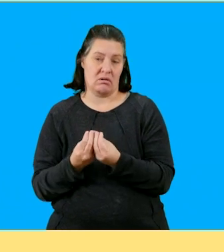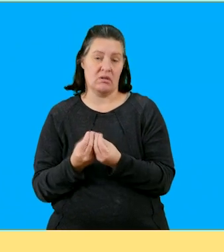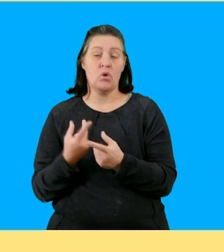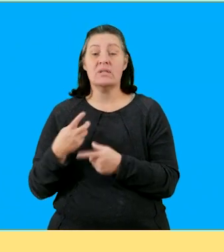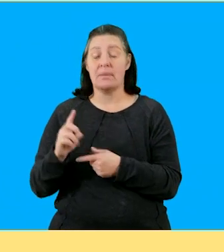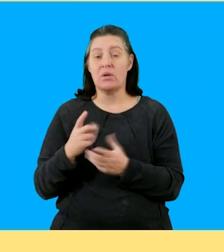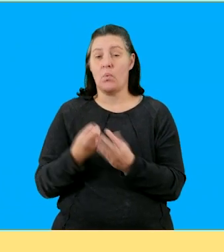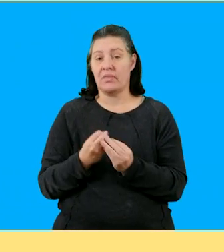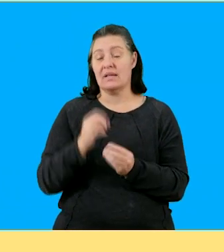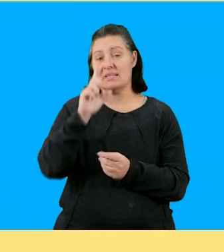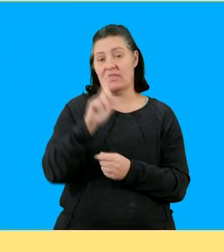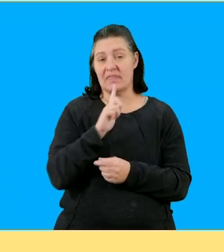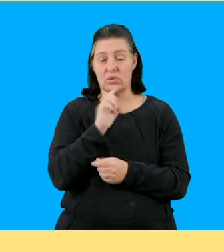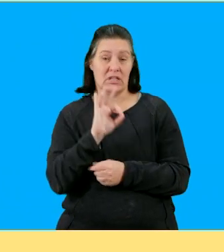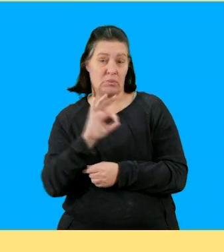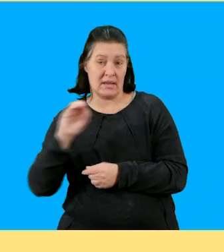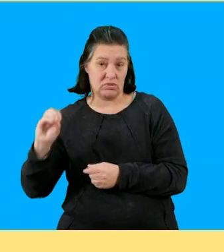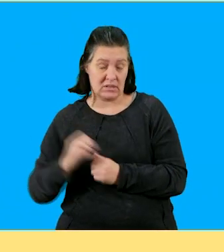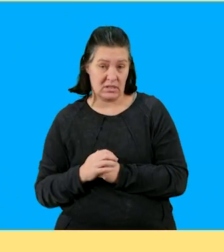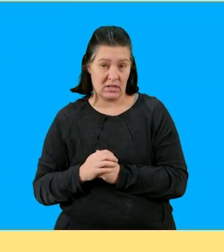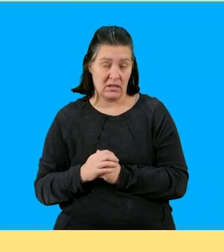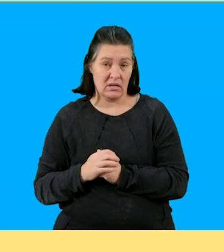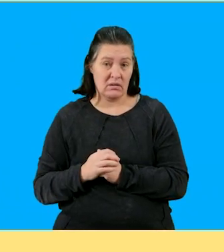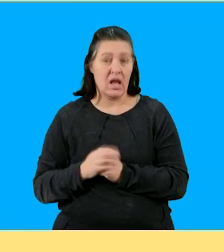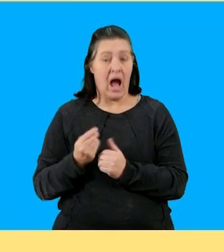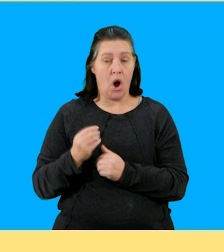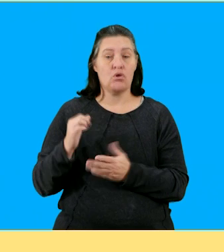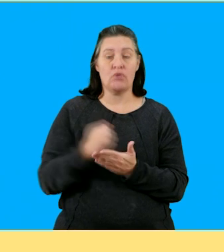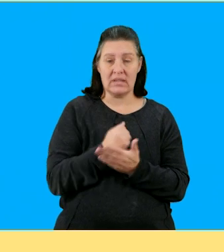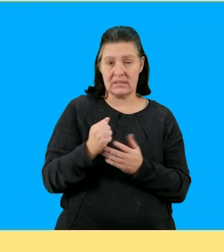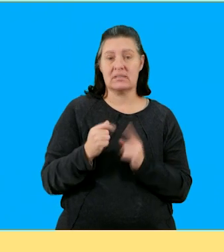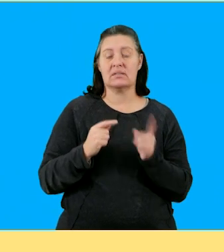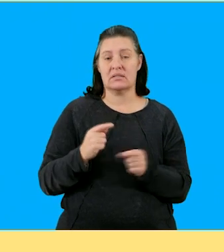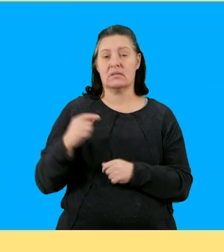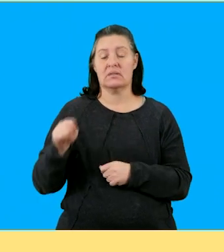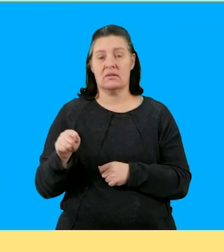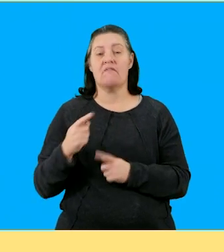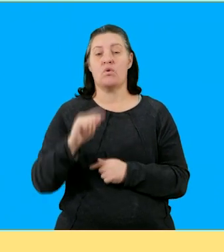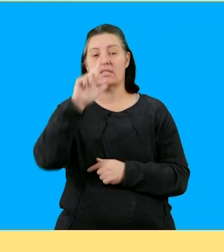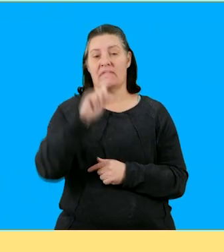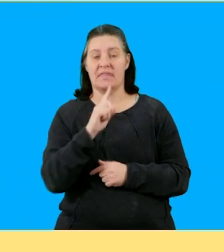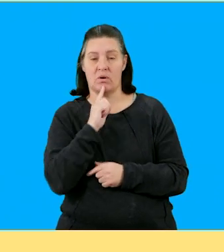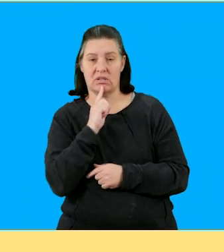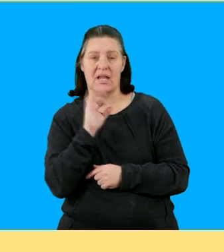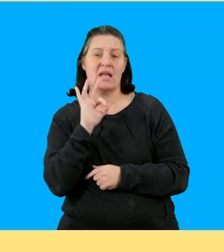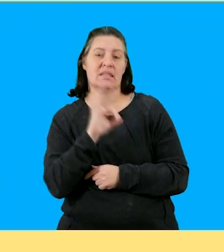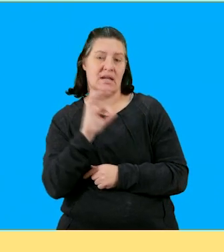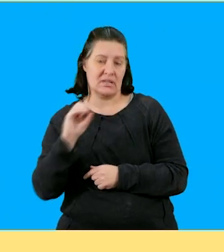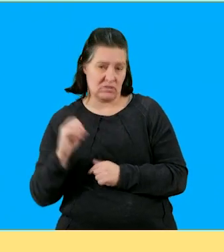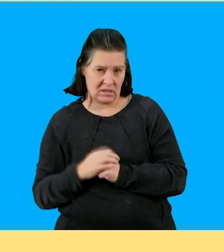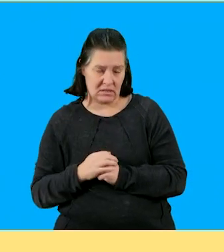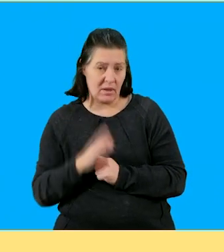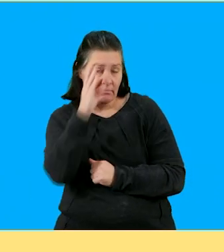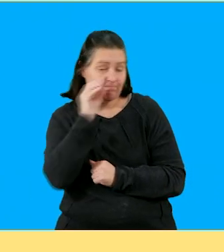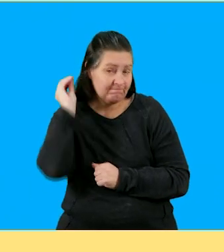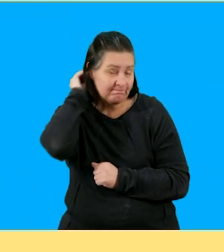debiting it with 7,300. And then I'll credit my trading stock surplus with 7,300. Keeping